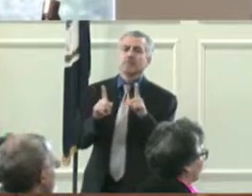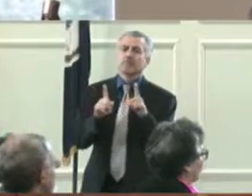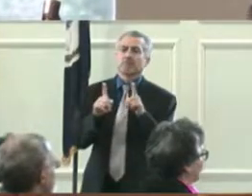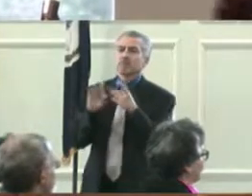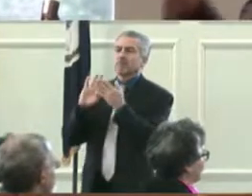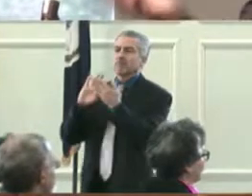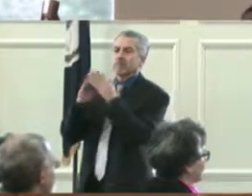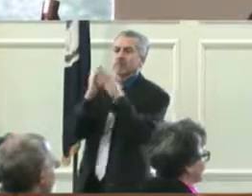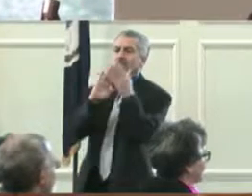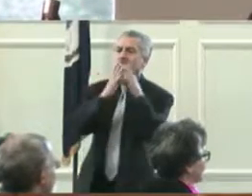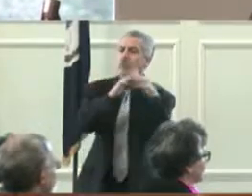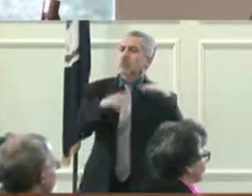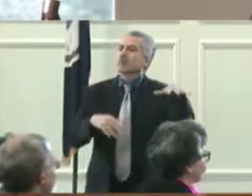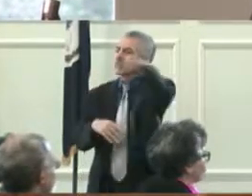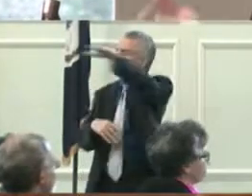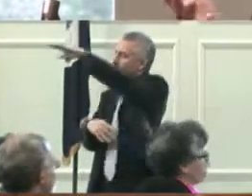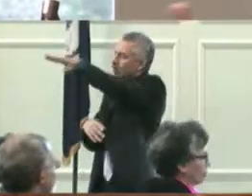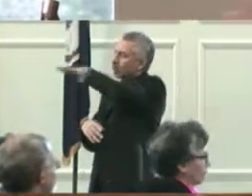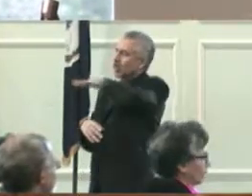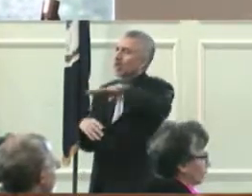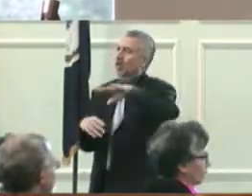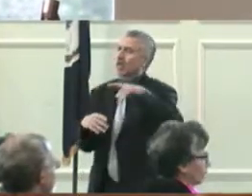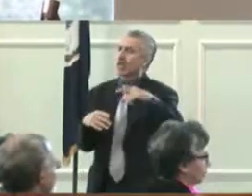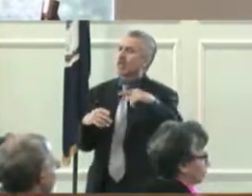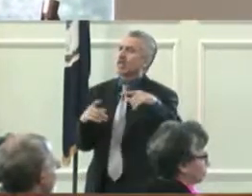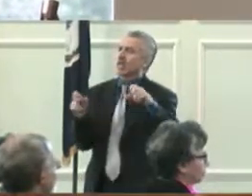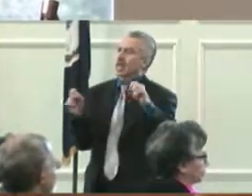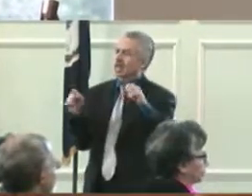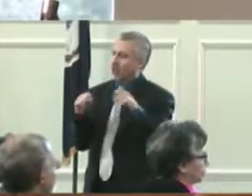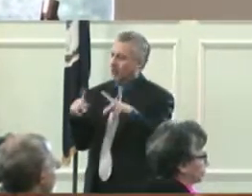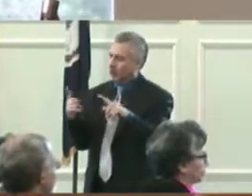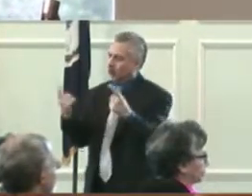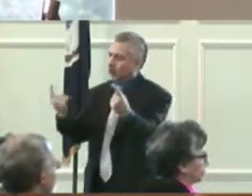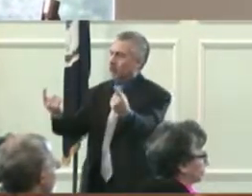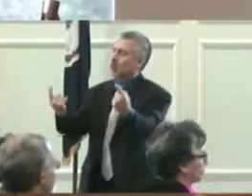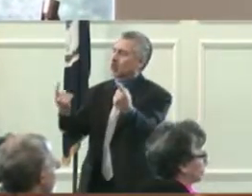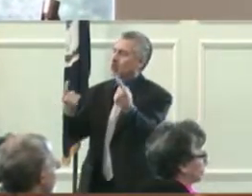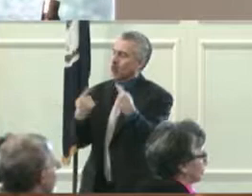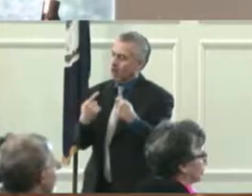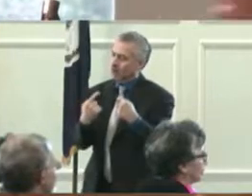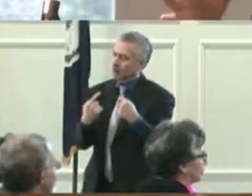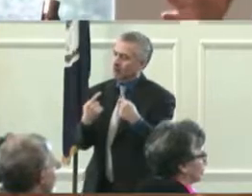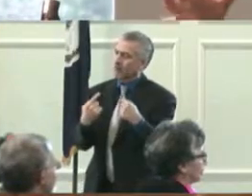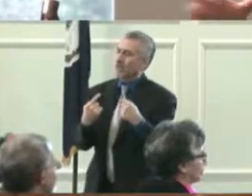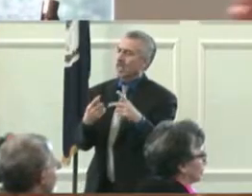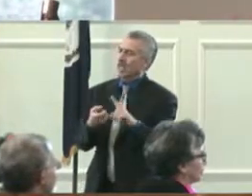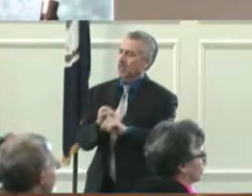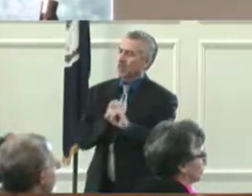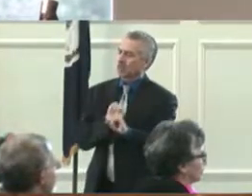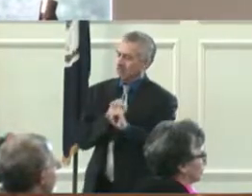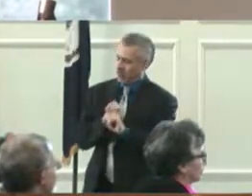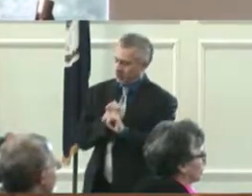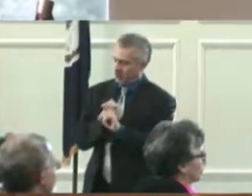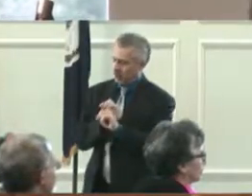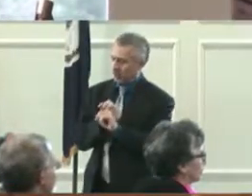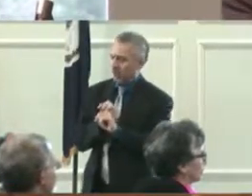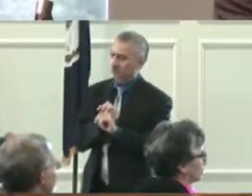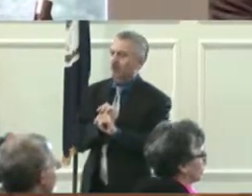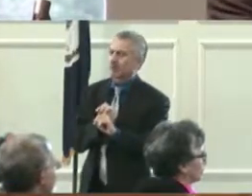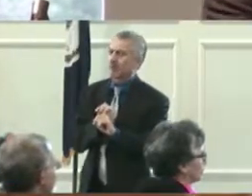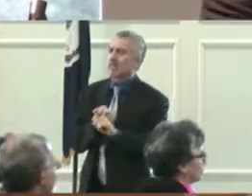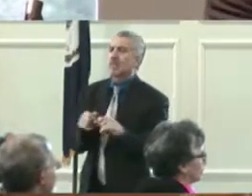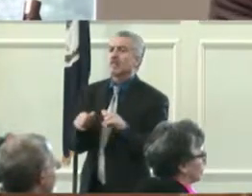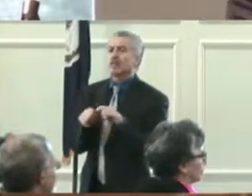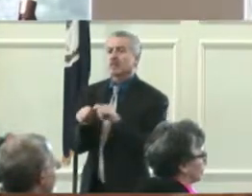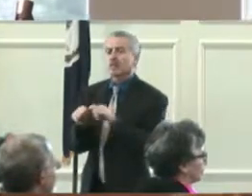And many people who are here. And we praise God for that. So please continue to work. Please continue to pray